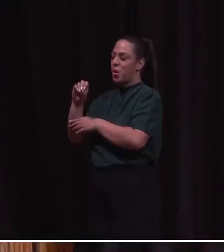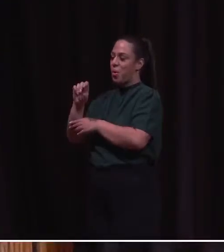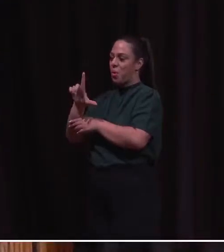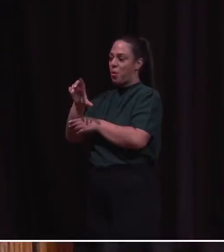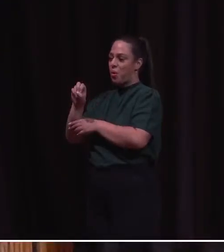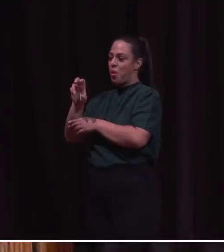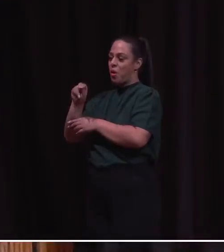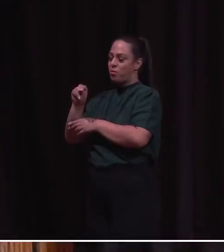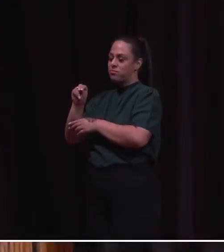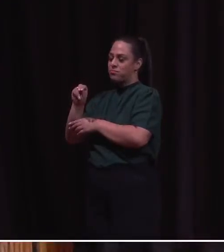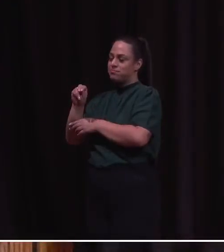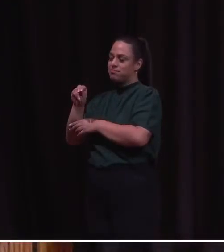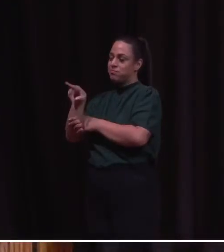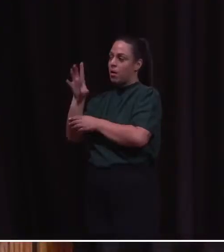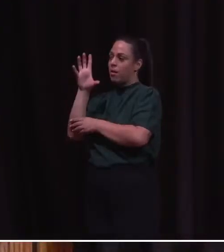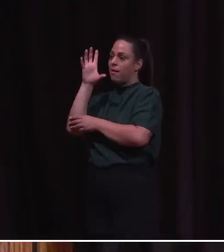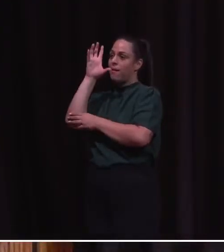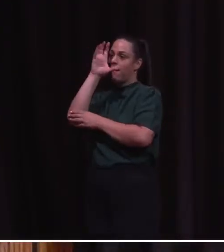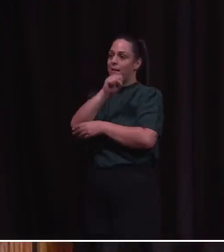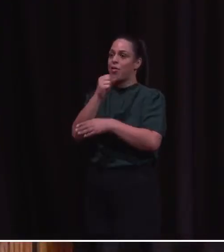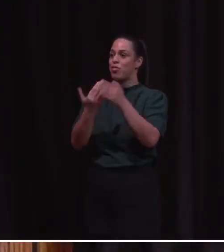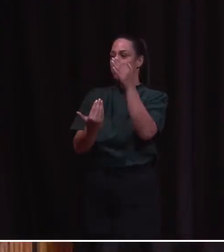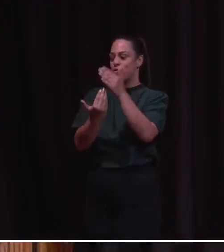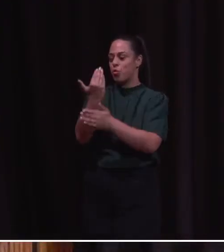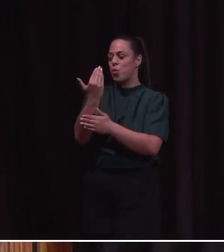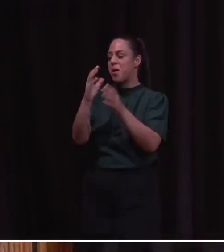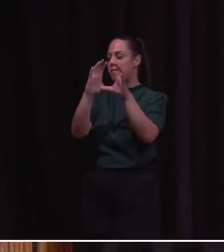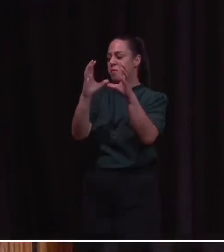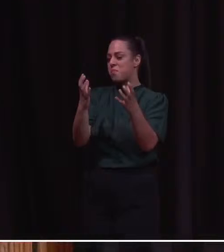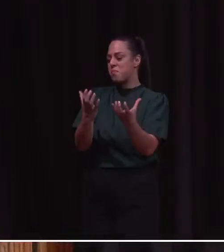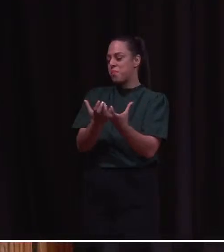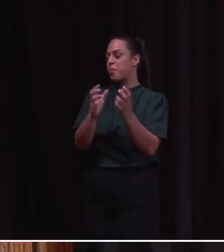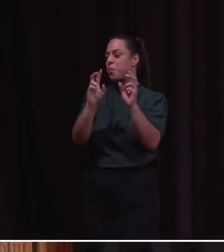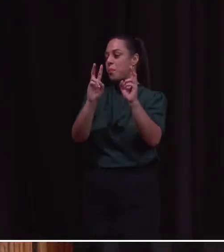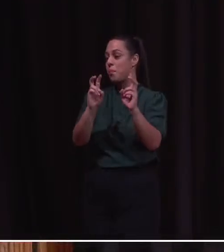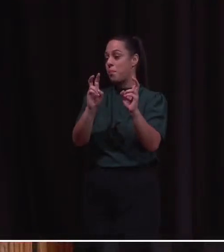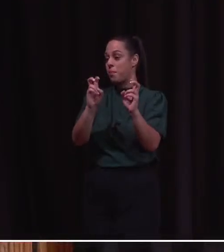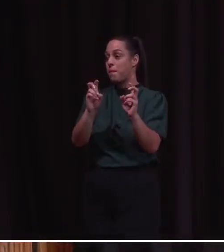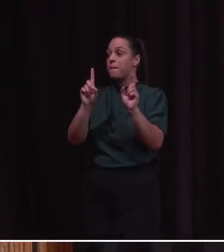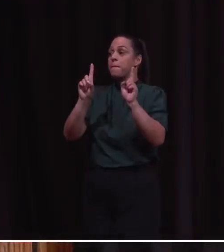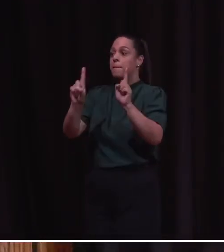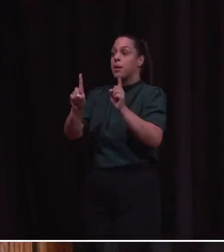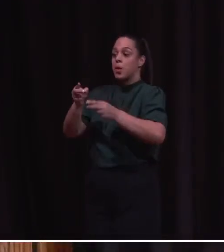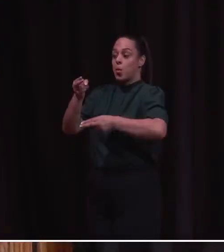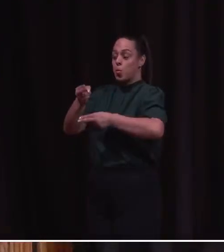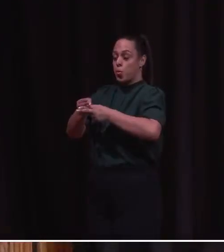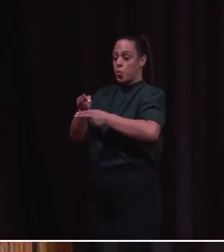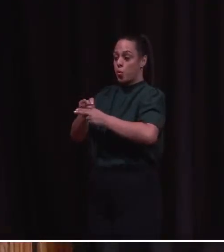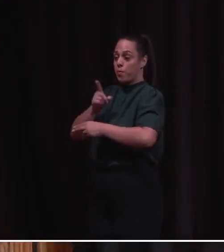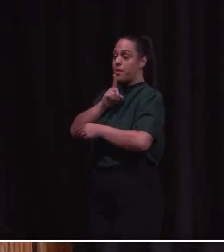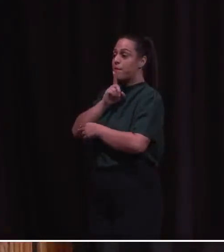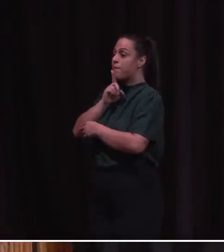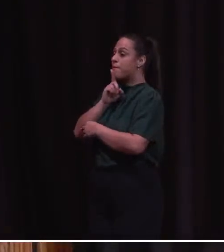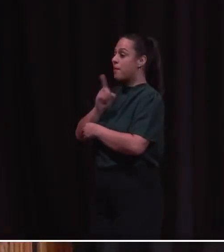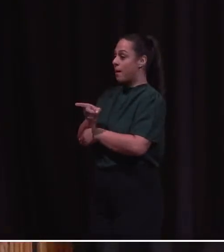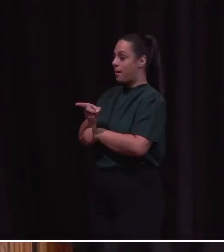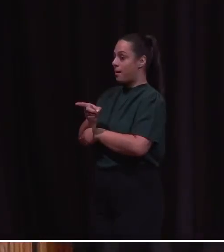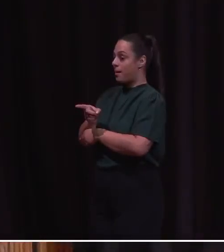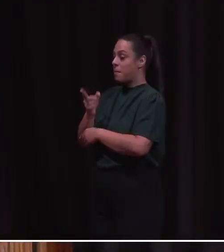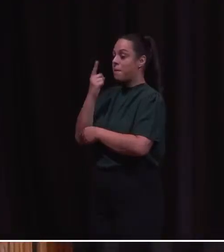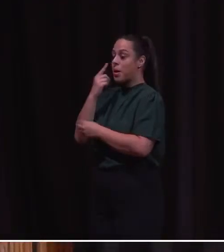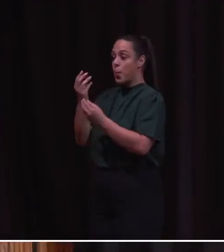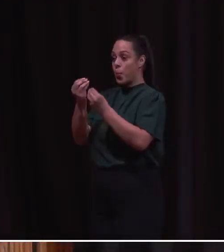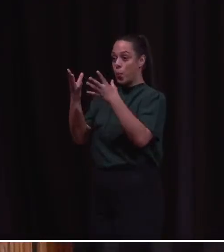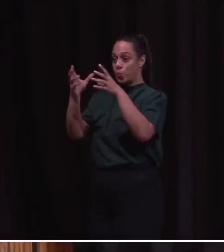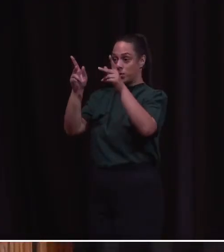It has all those names, but anything but its real name. For many around the globe, it was the